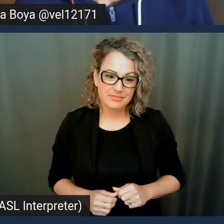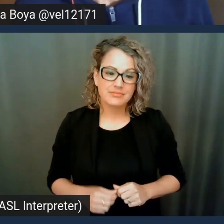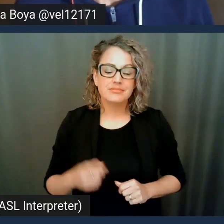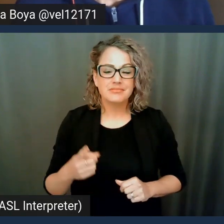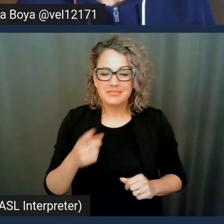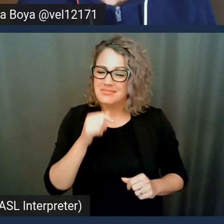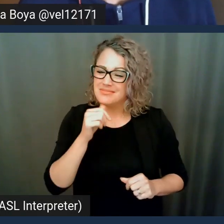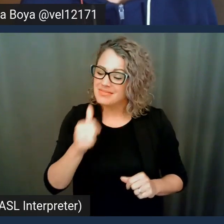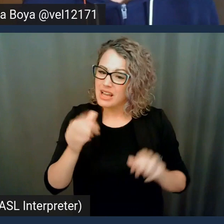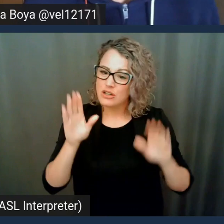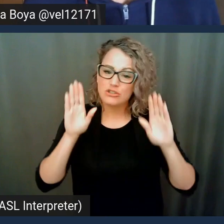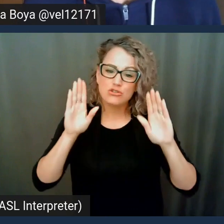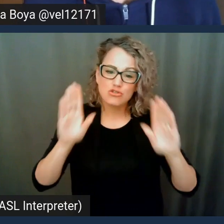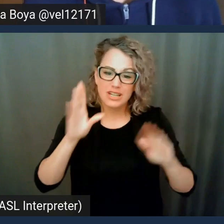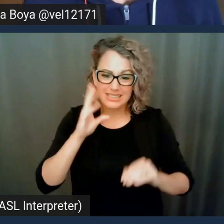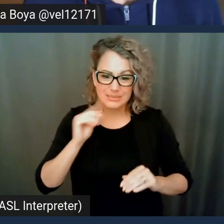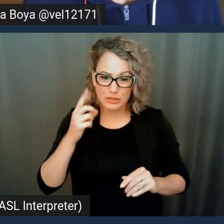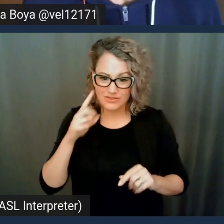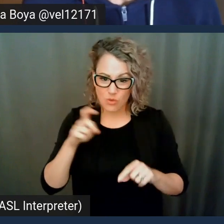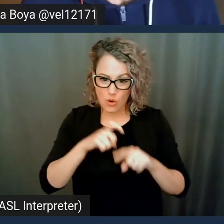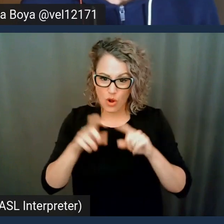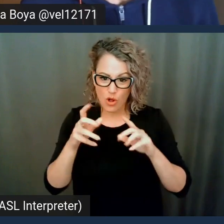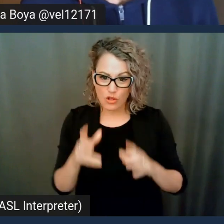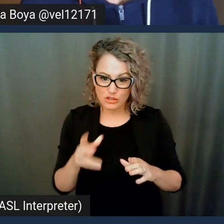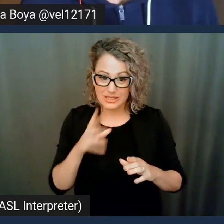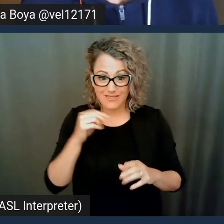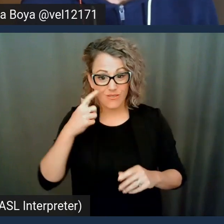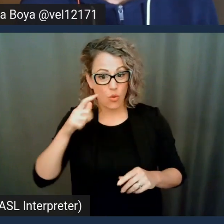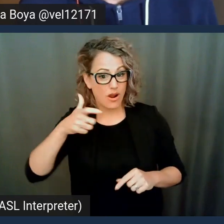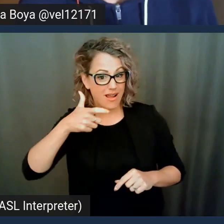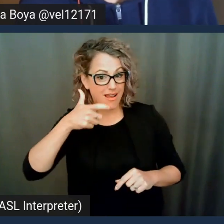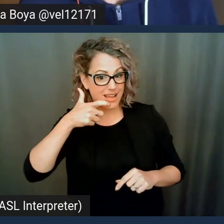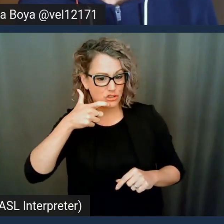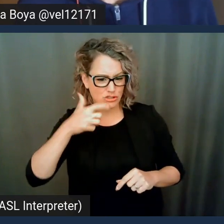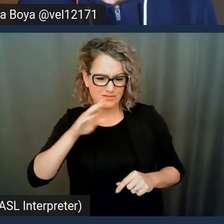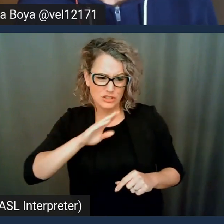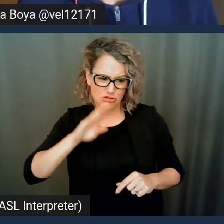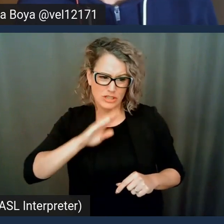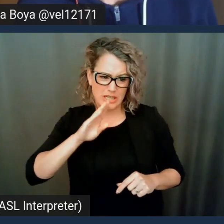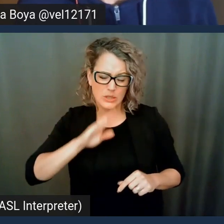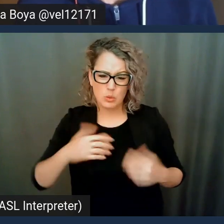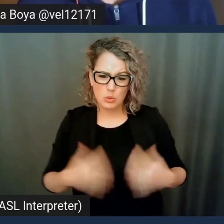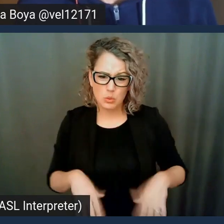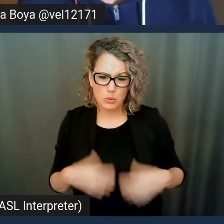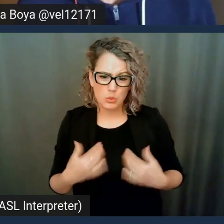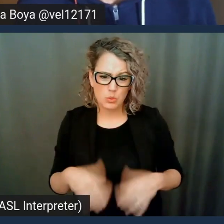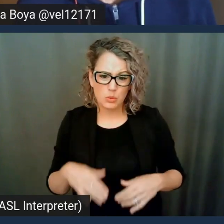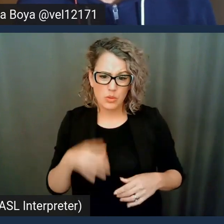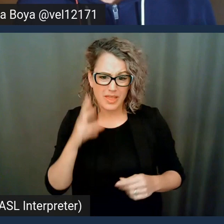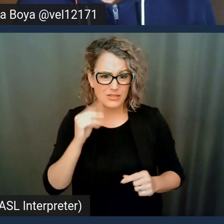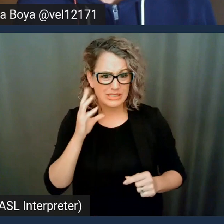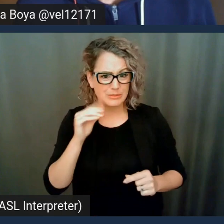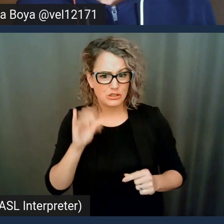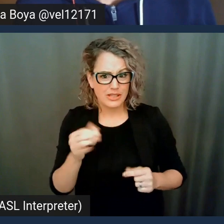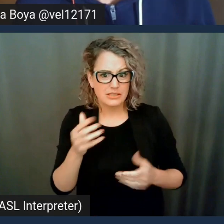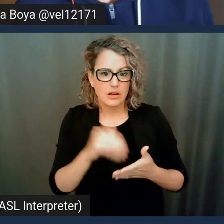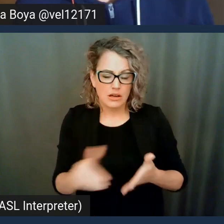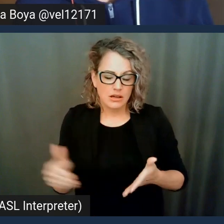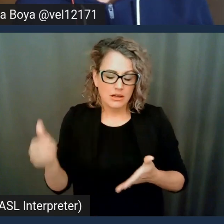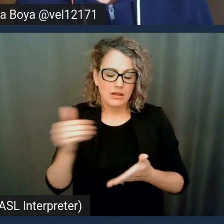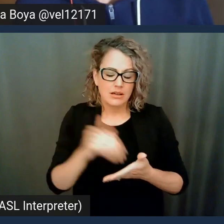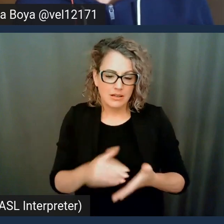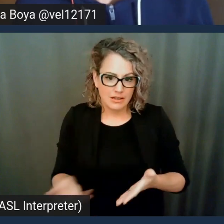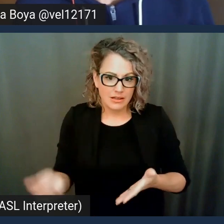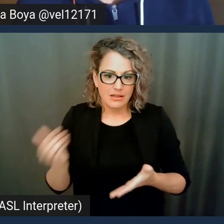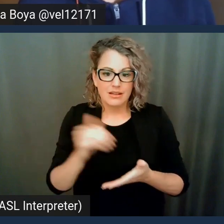experience for callers. And if you think for agents, it's just very frustrating and repetitive that they have to go through this again and again with every single